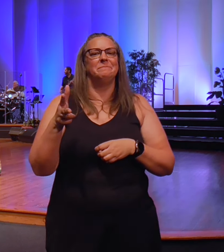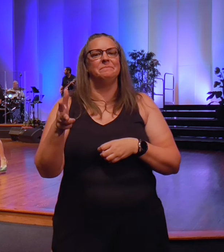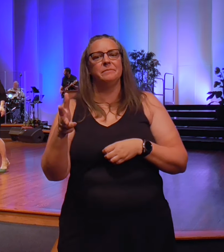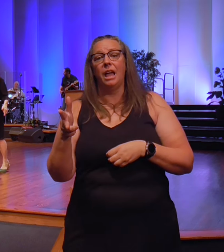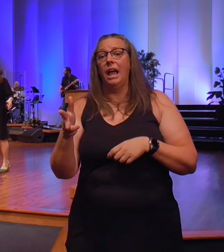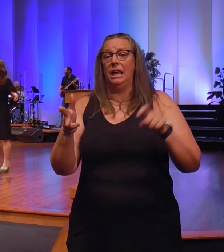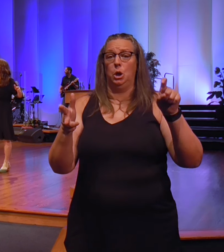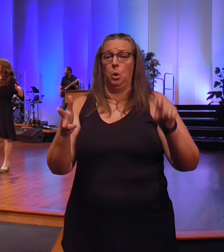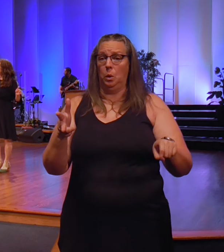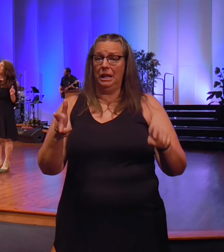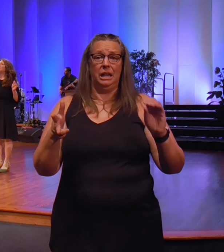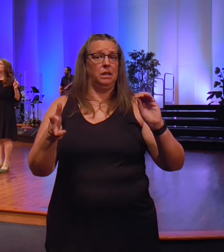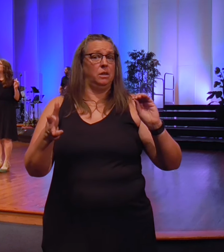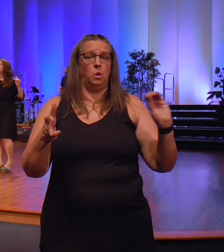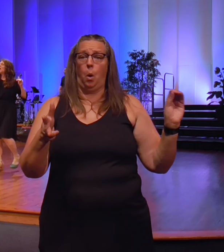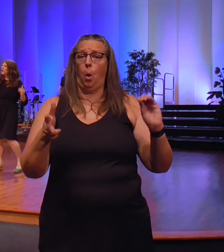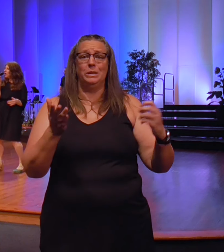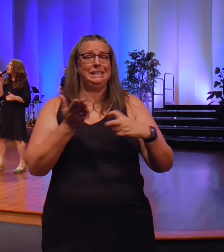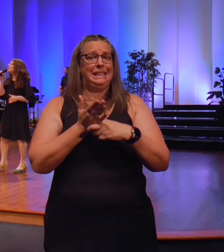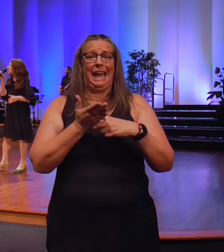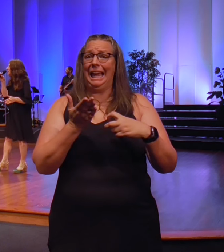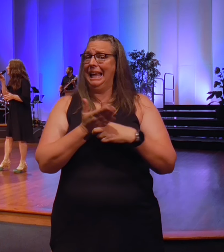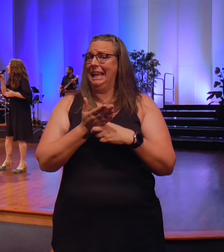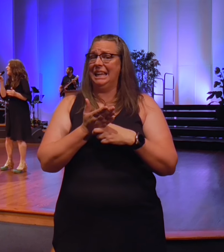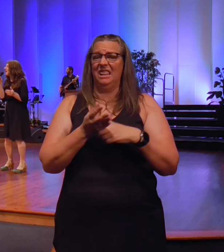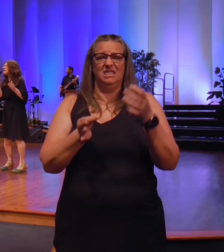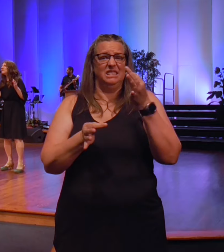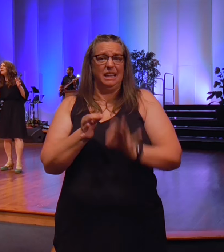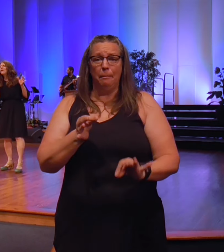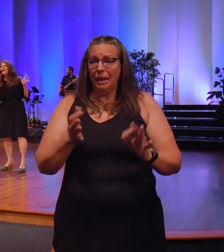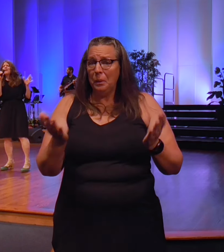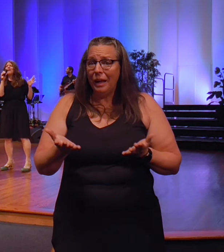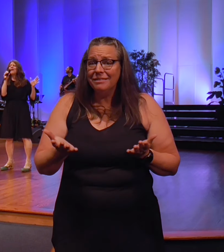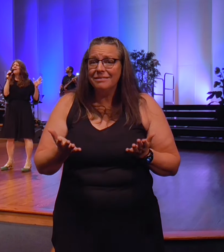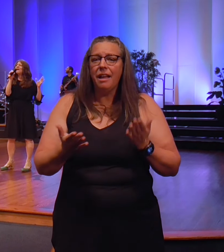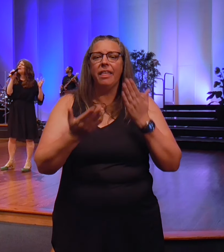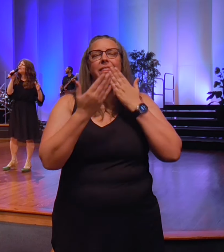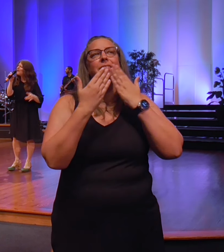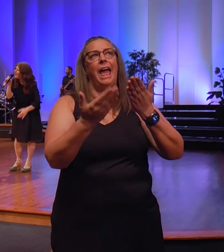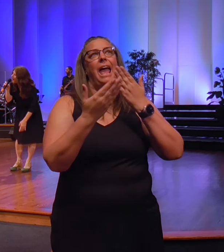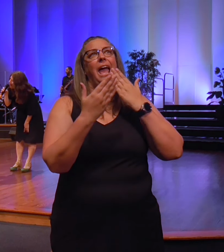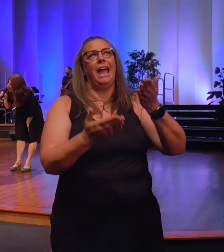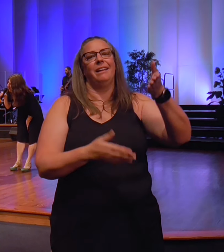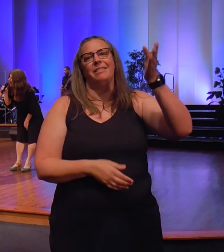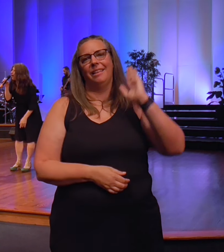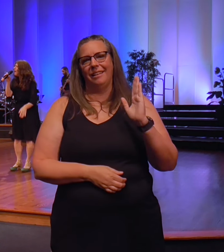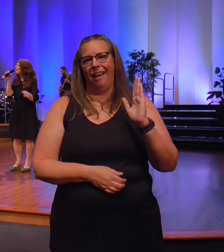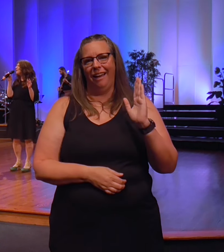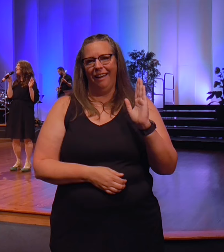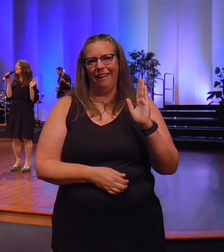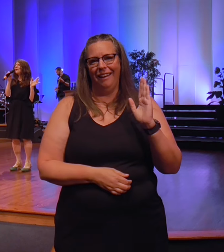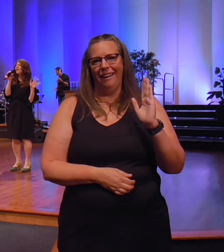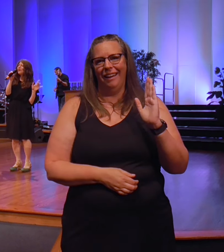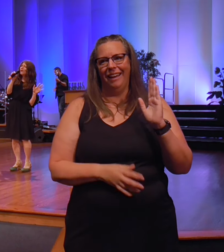You don't need no ticket, you just thank the Lord.